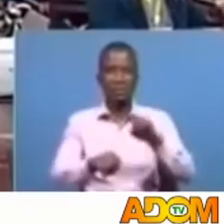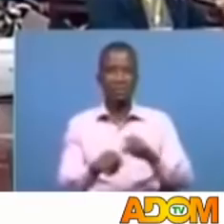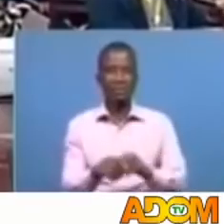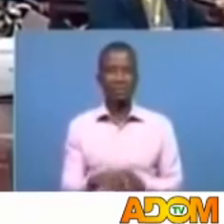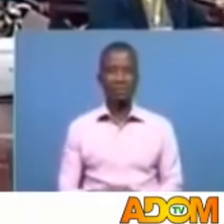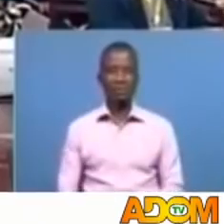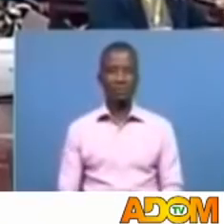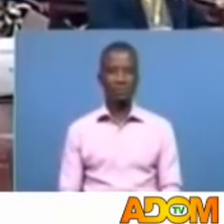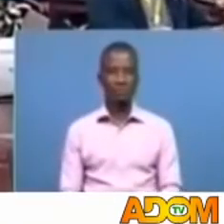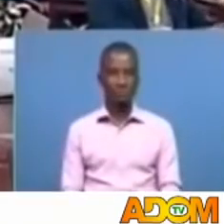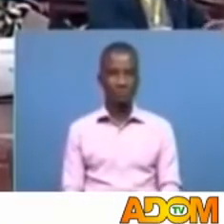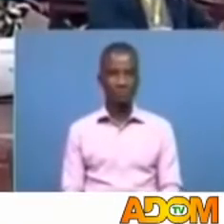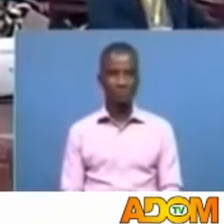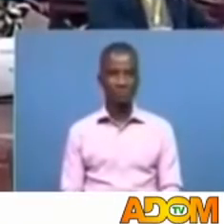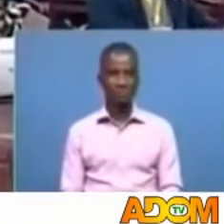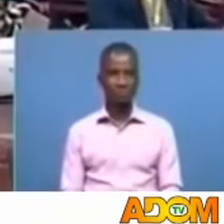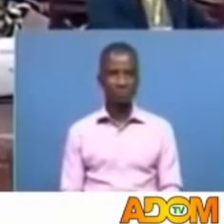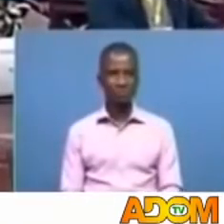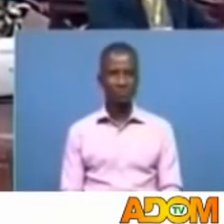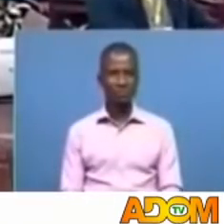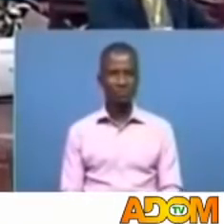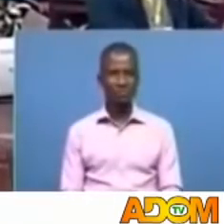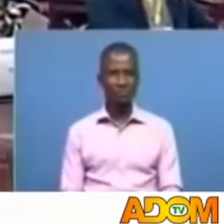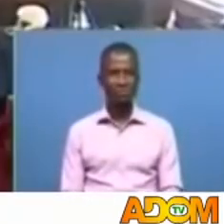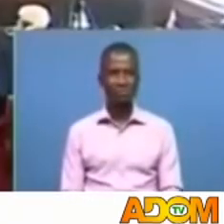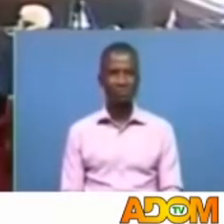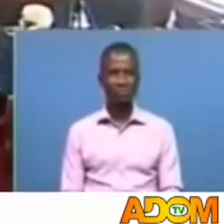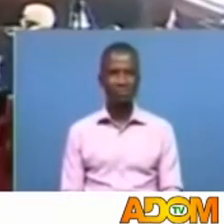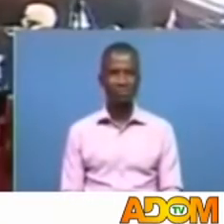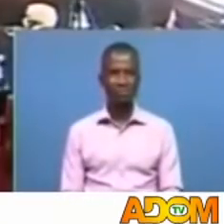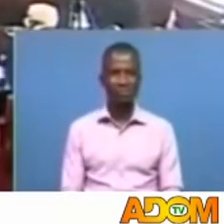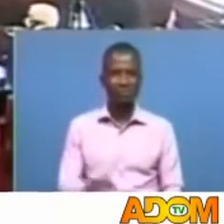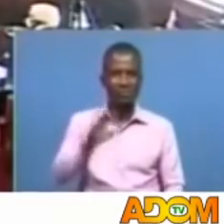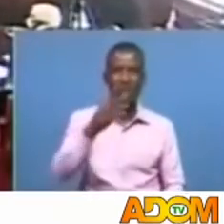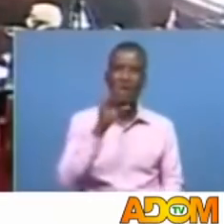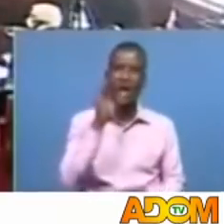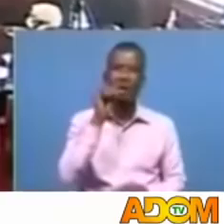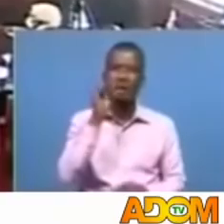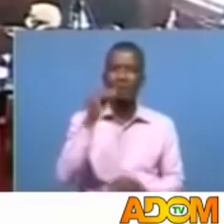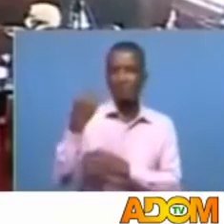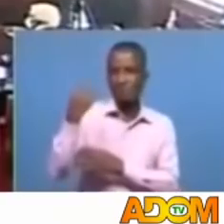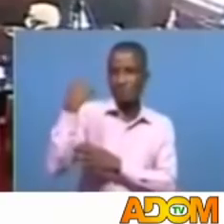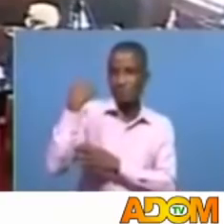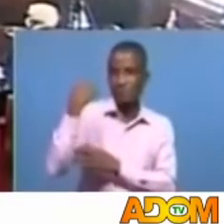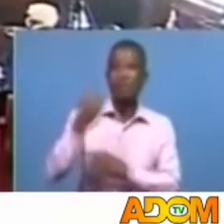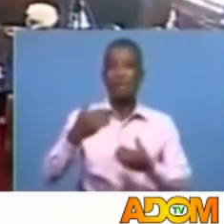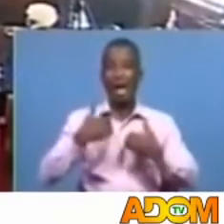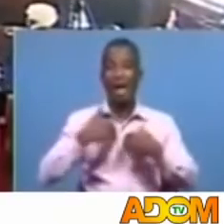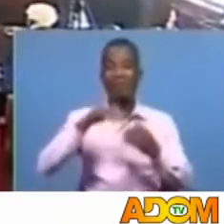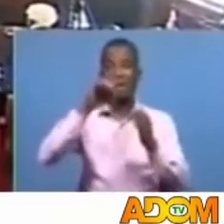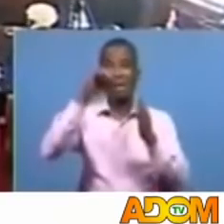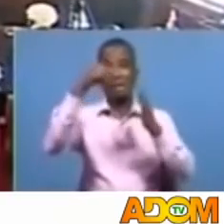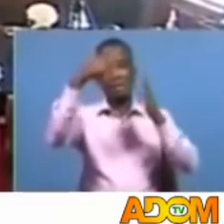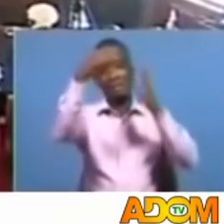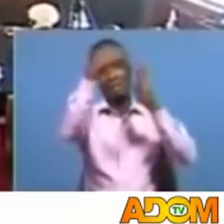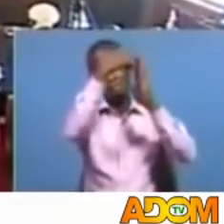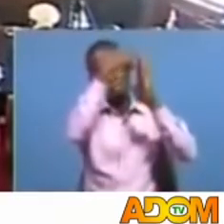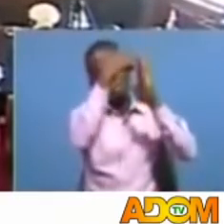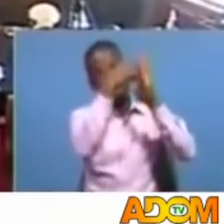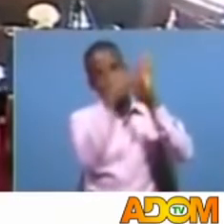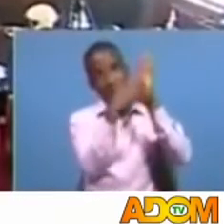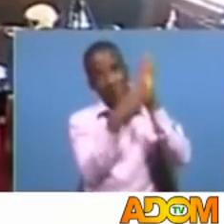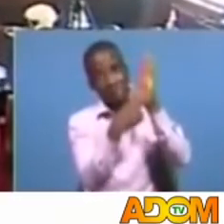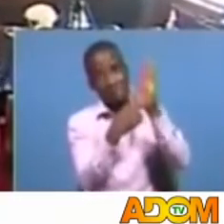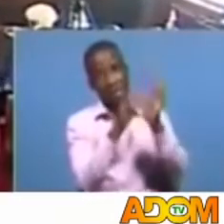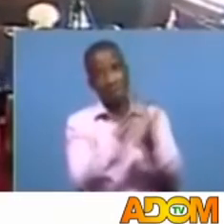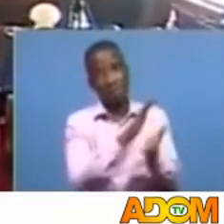says. Nothing more, nothing less. Mr. Chikota. Yes. Do you have a list of everything that the panel took into